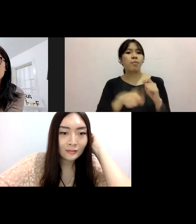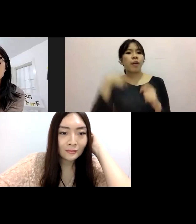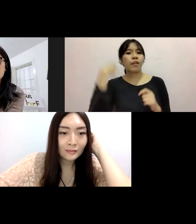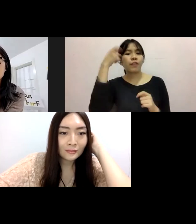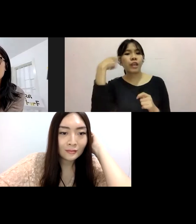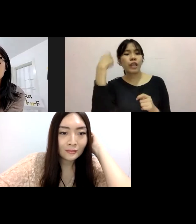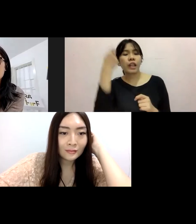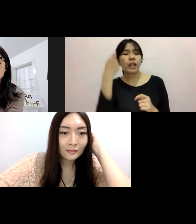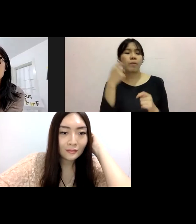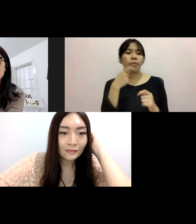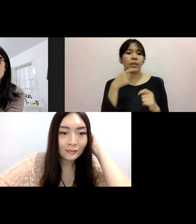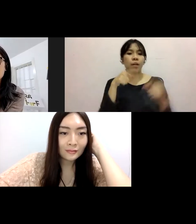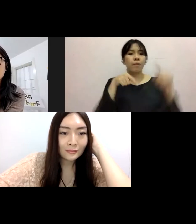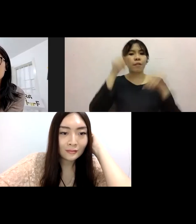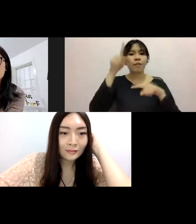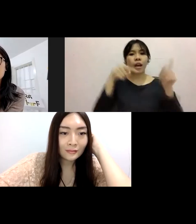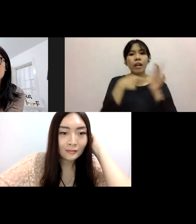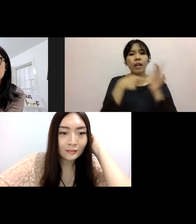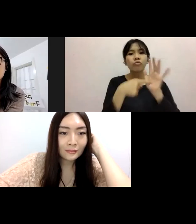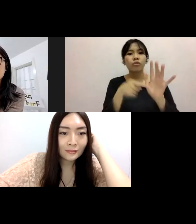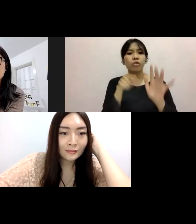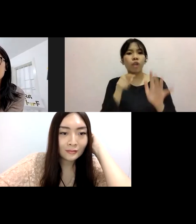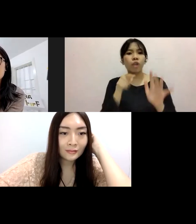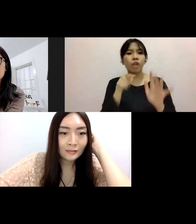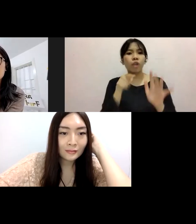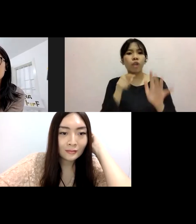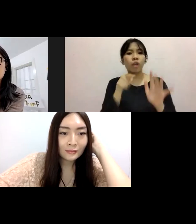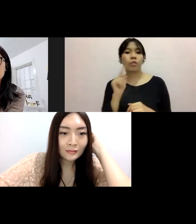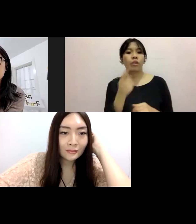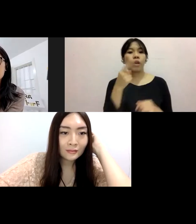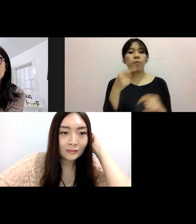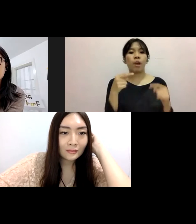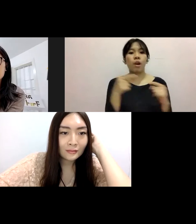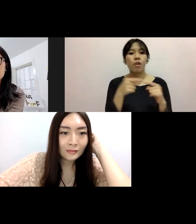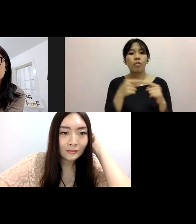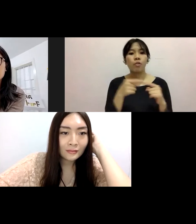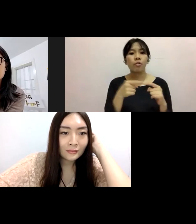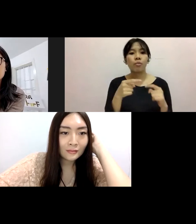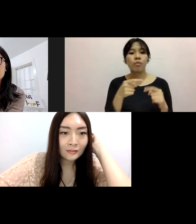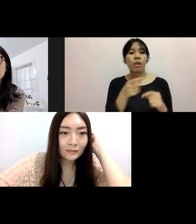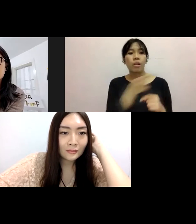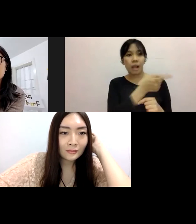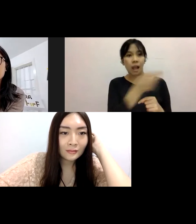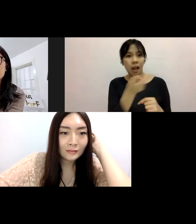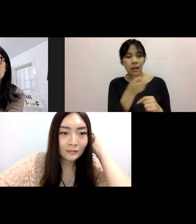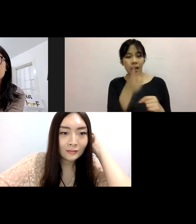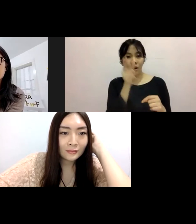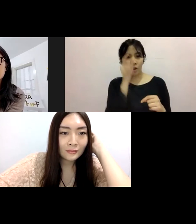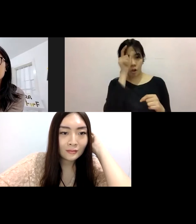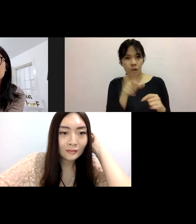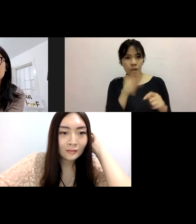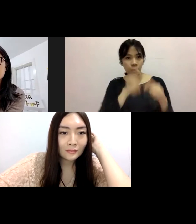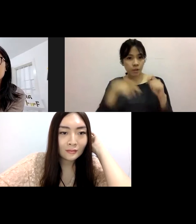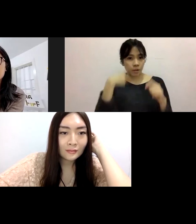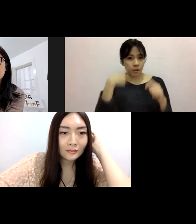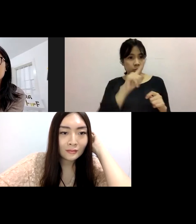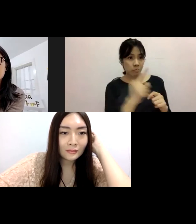that it's significant enough for you to actually make a movie about? Khozy, can you go first?